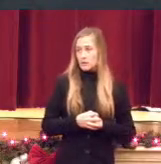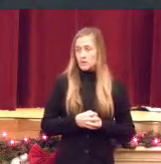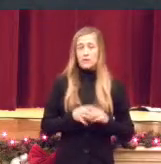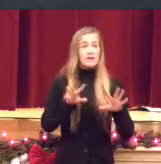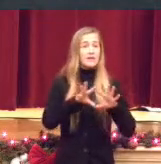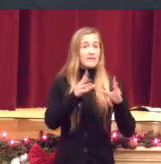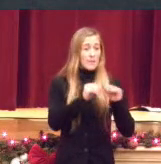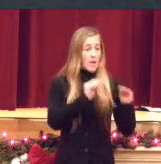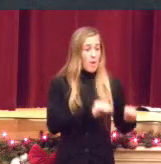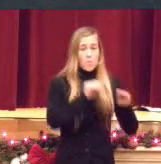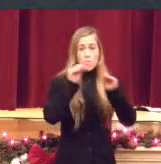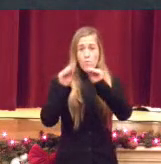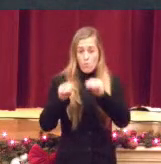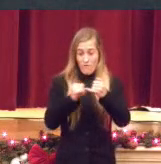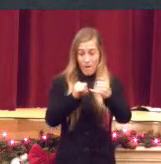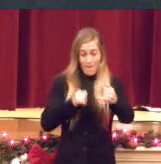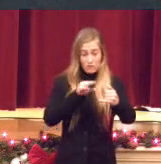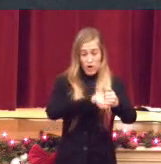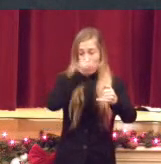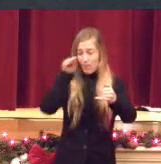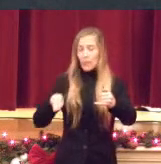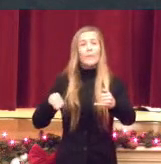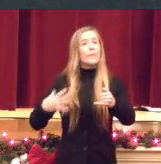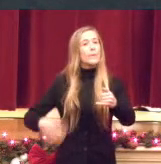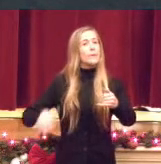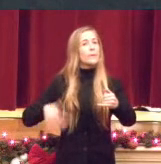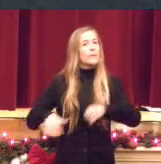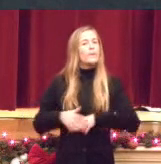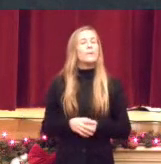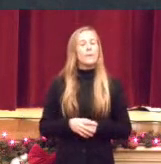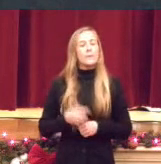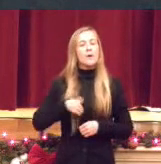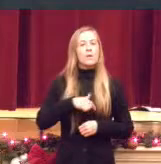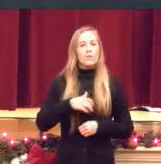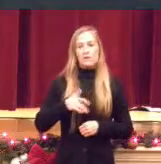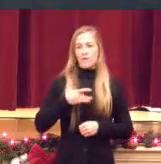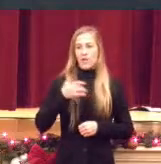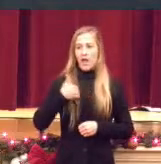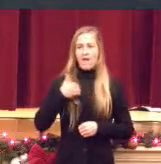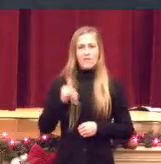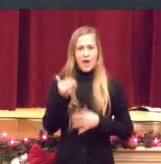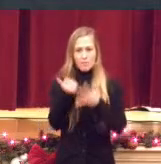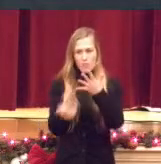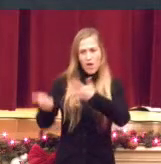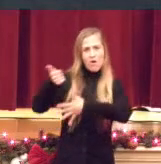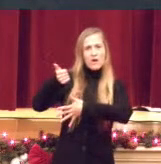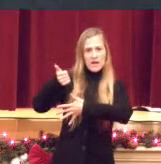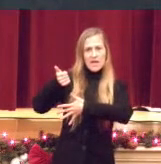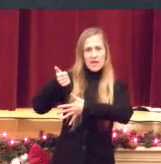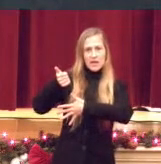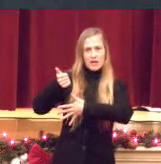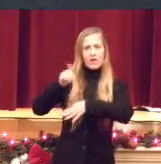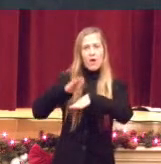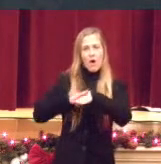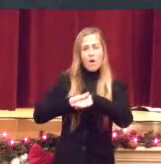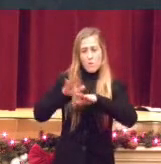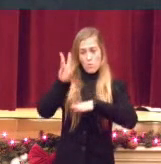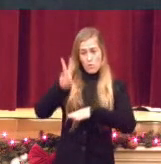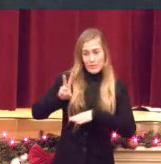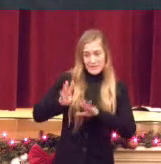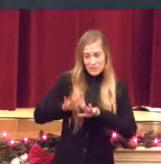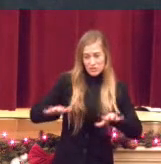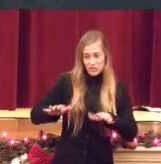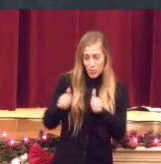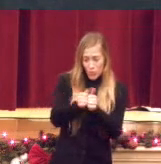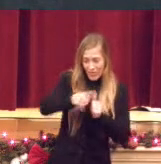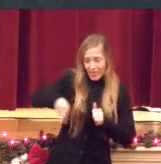families that move across those boundaries. And we just feel like having this hyper-focus on our Wilmington children and their